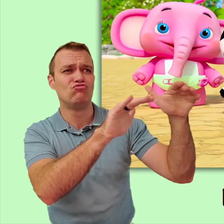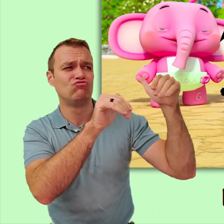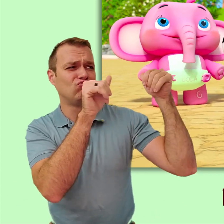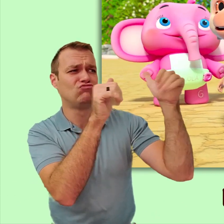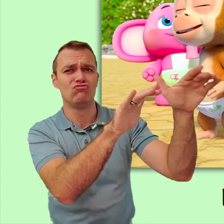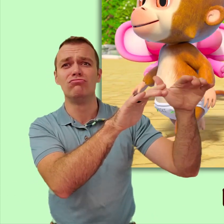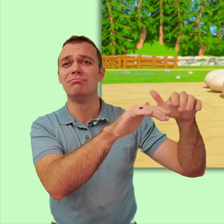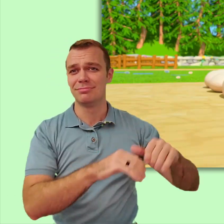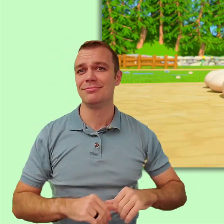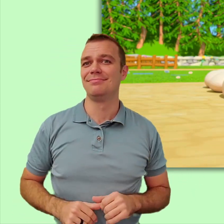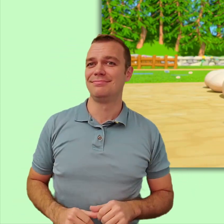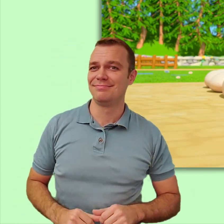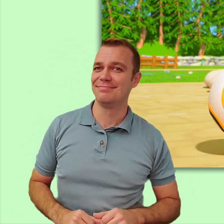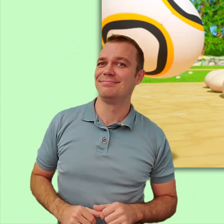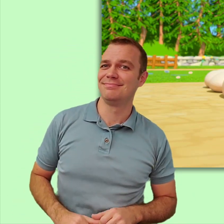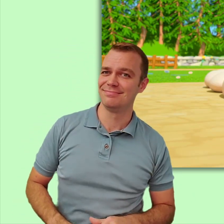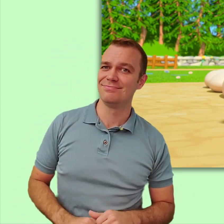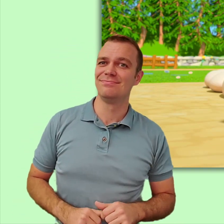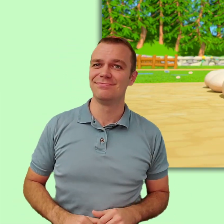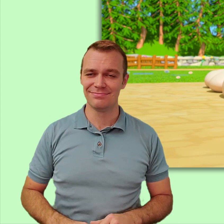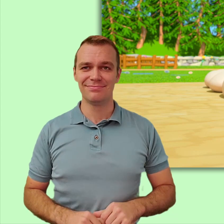rain, go away.